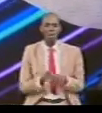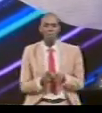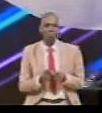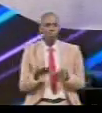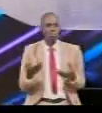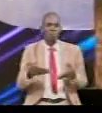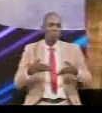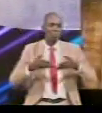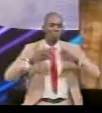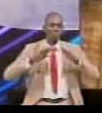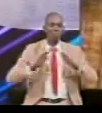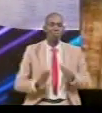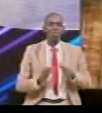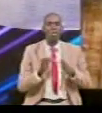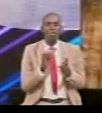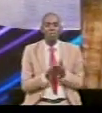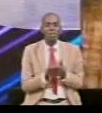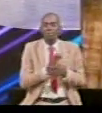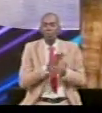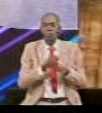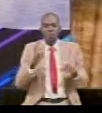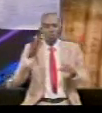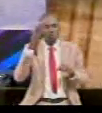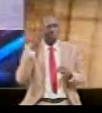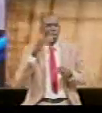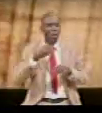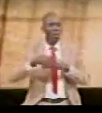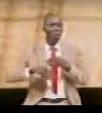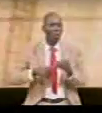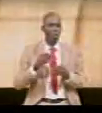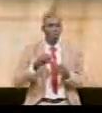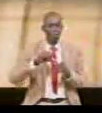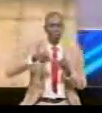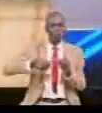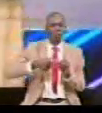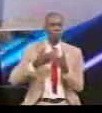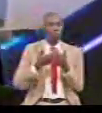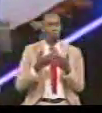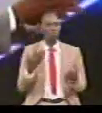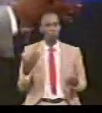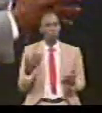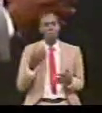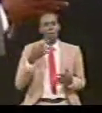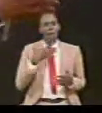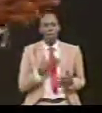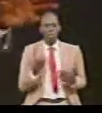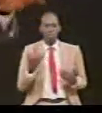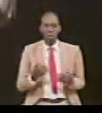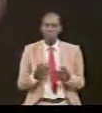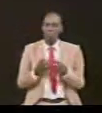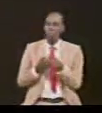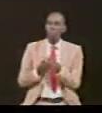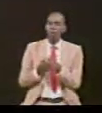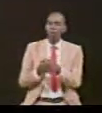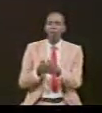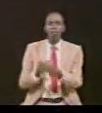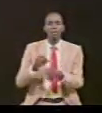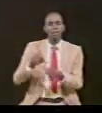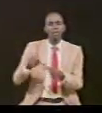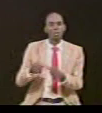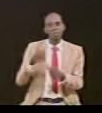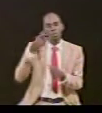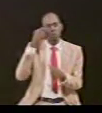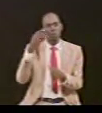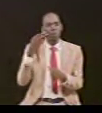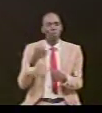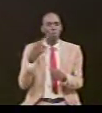circumcision before. They were now going into circumcision because of the confusion of the